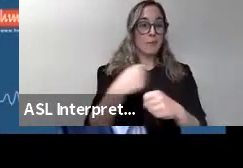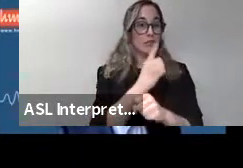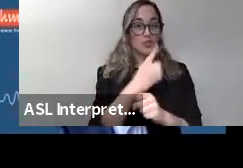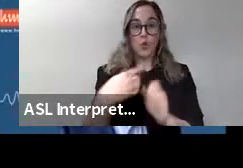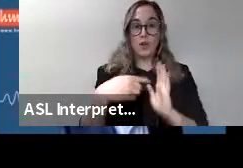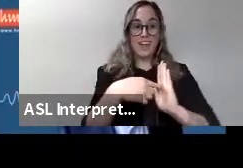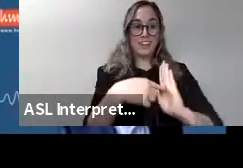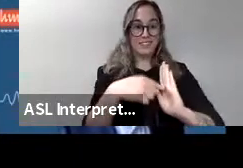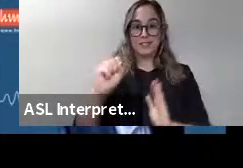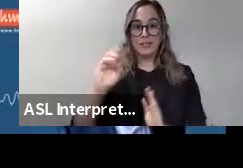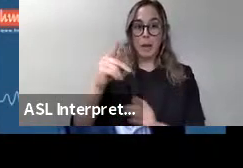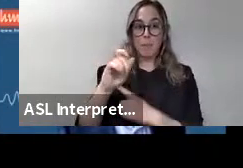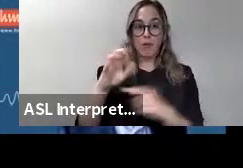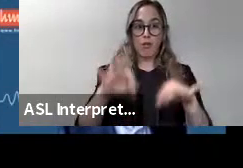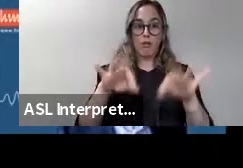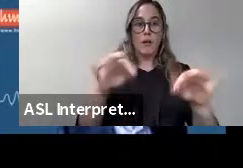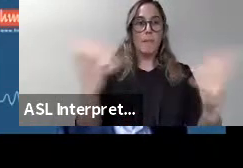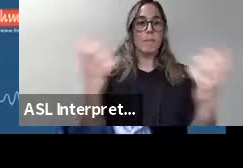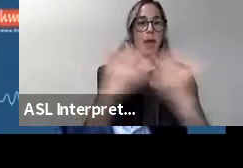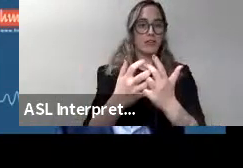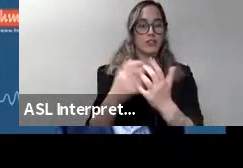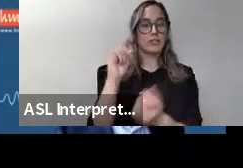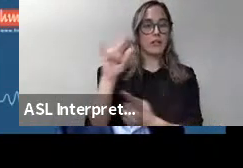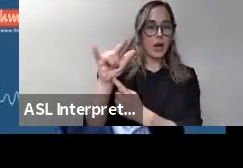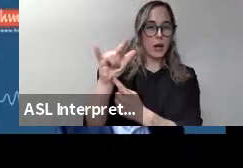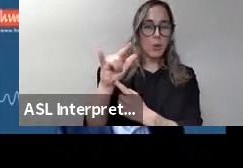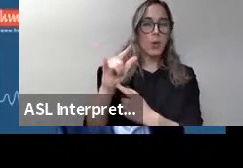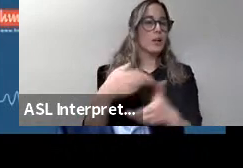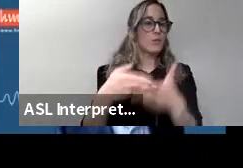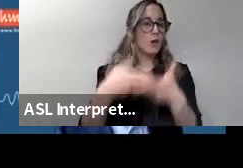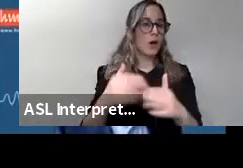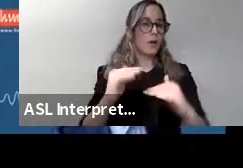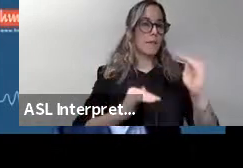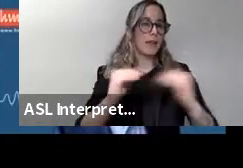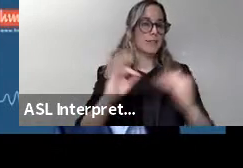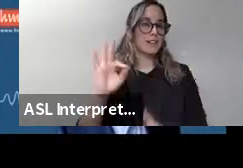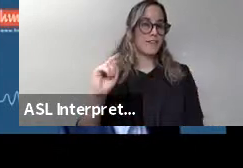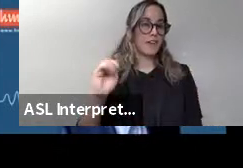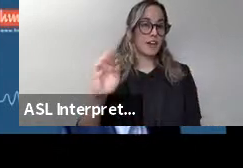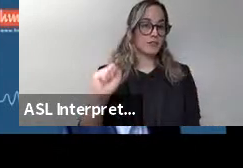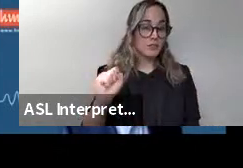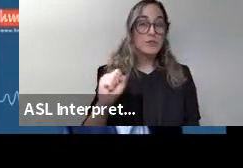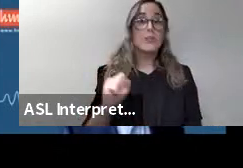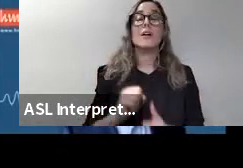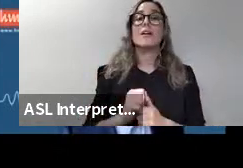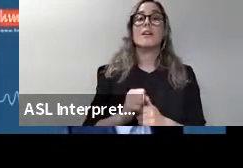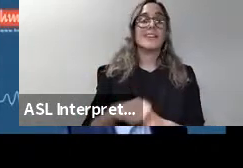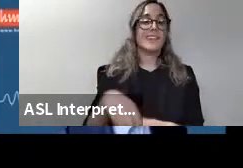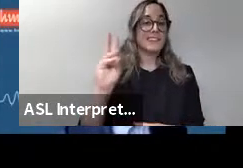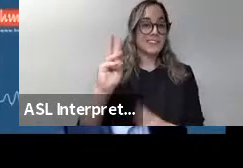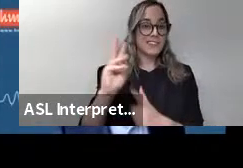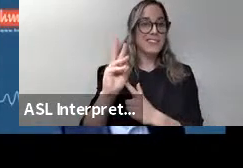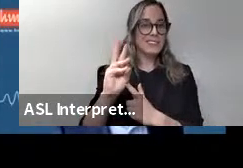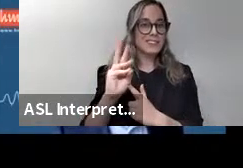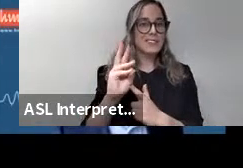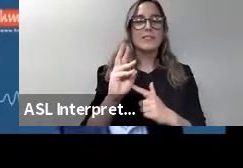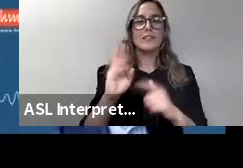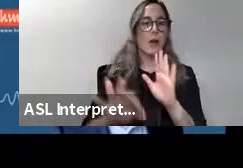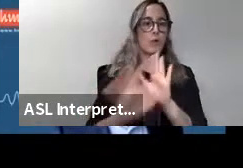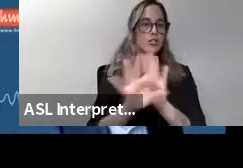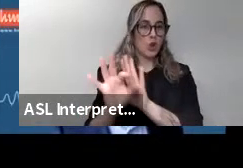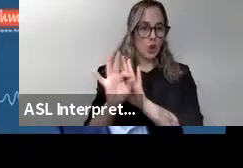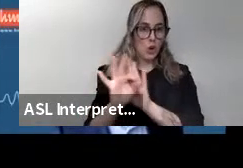population on a predetermined subset of characteristics called the balancing factors. The six FAA-chosen balancing factors are shown on the